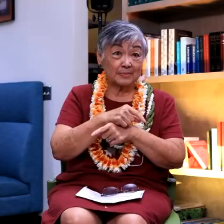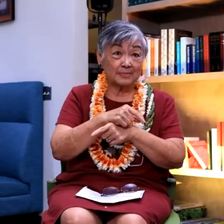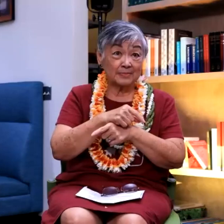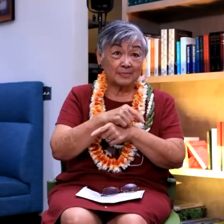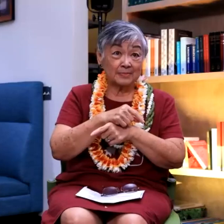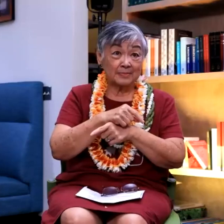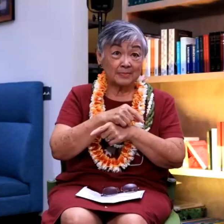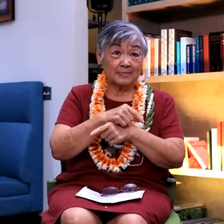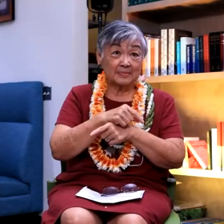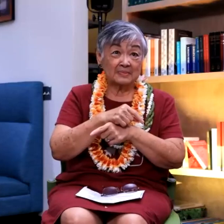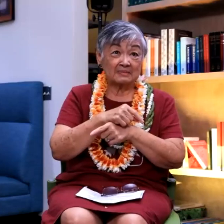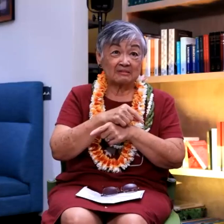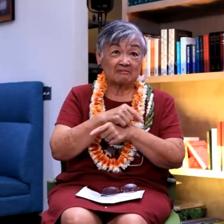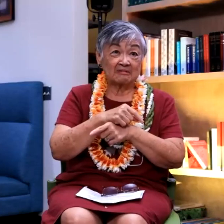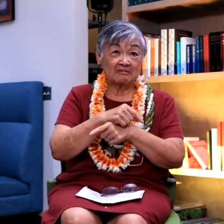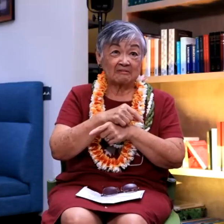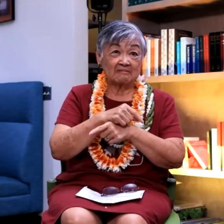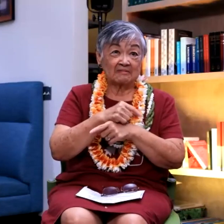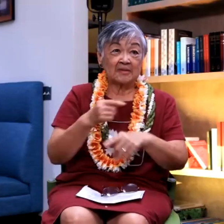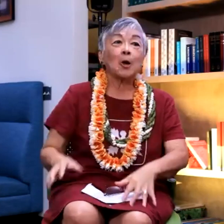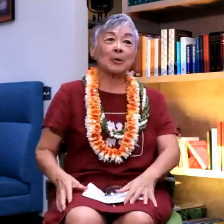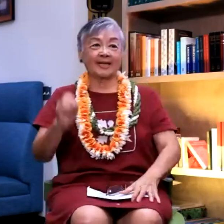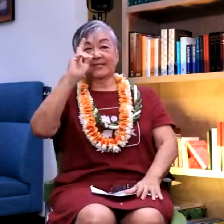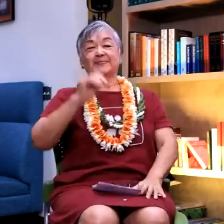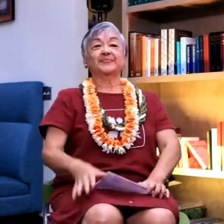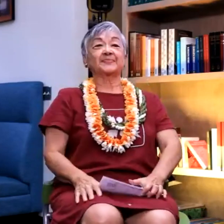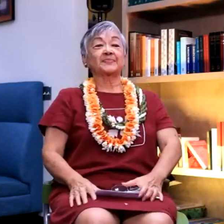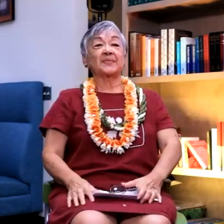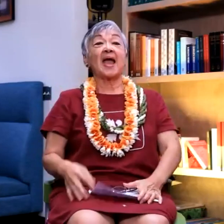Let's do the first one first.